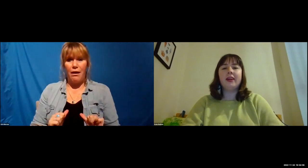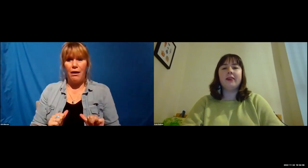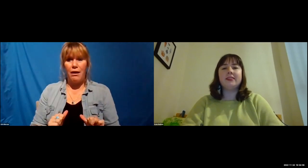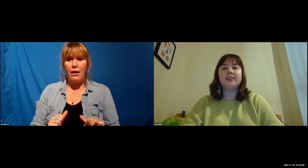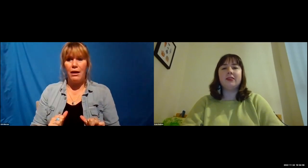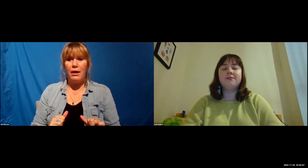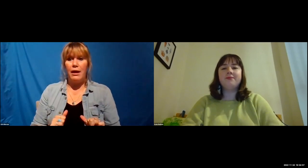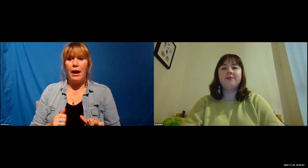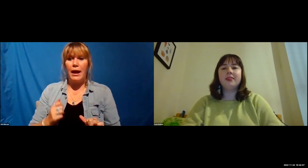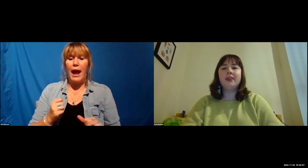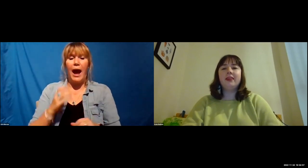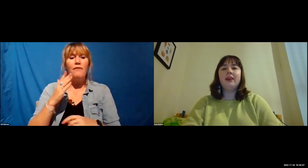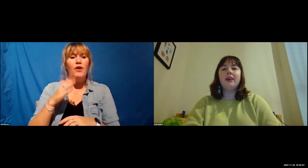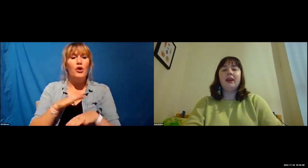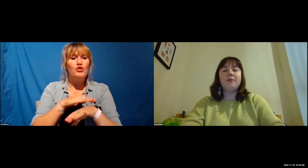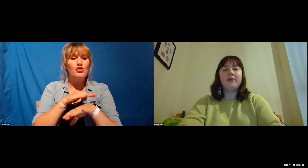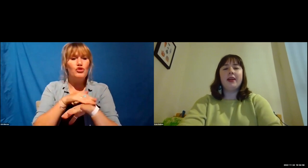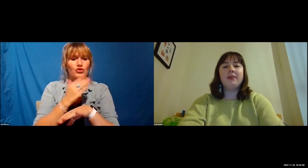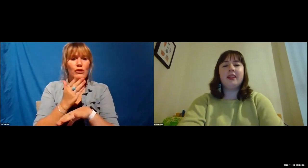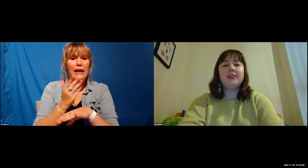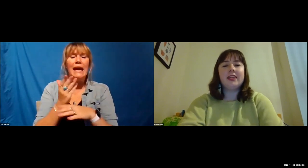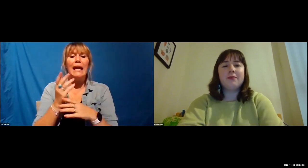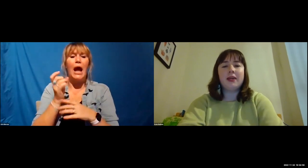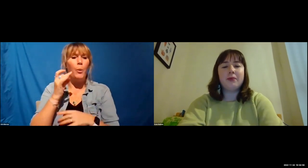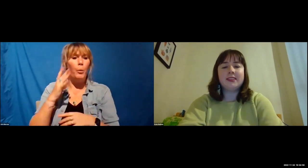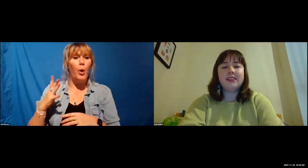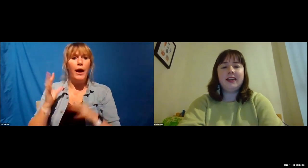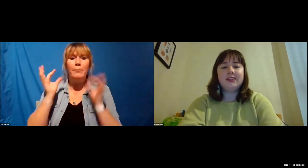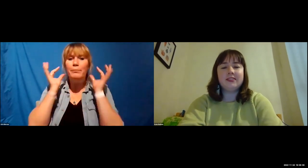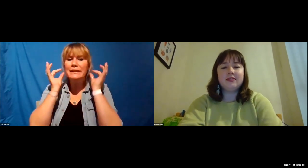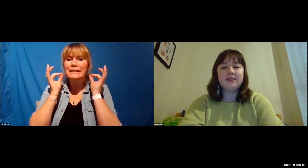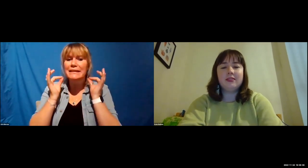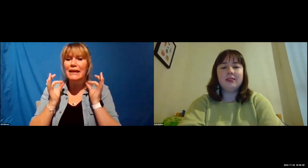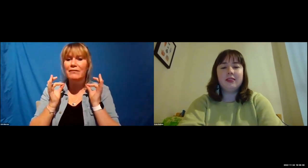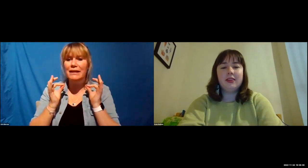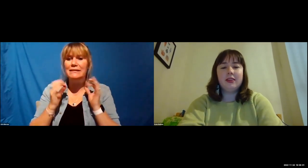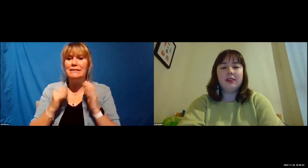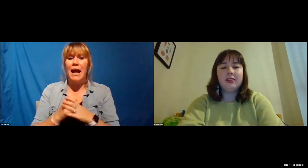long earrings on. And I'm going to share my presentation.